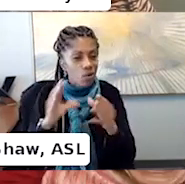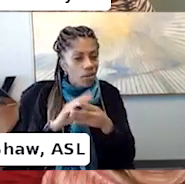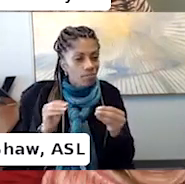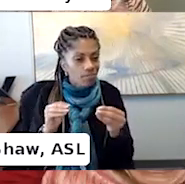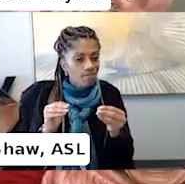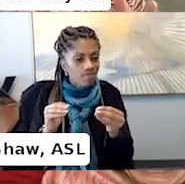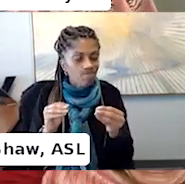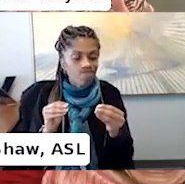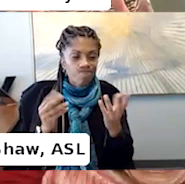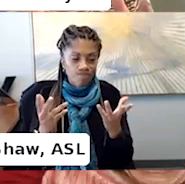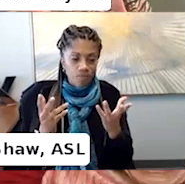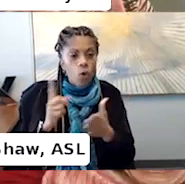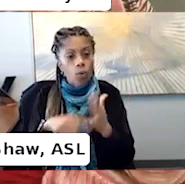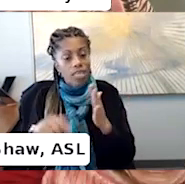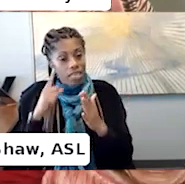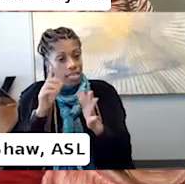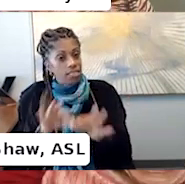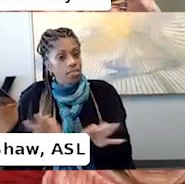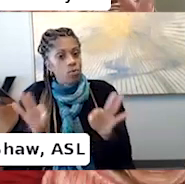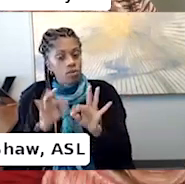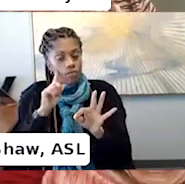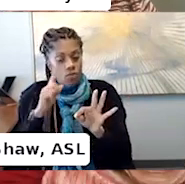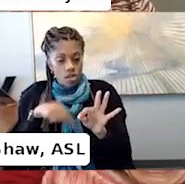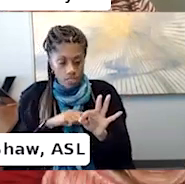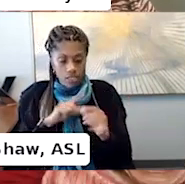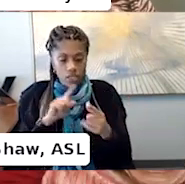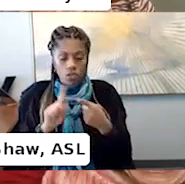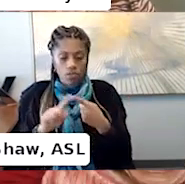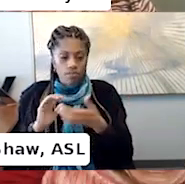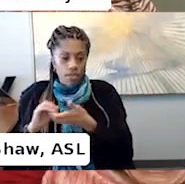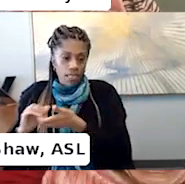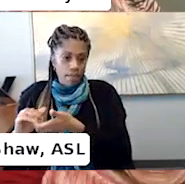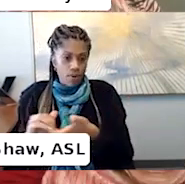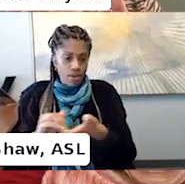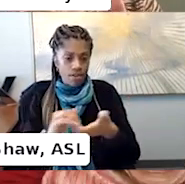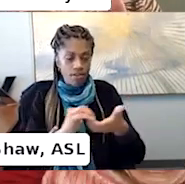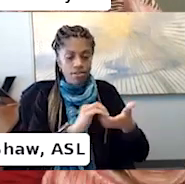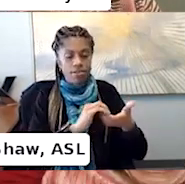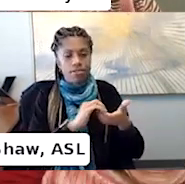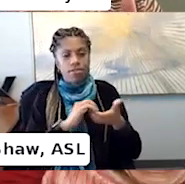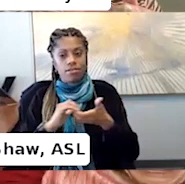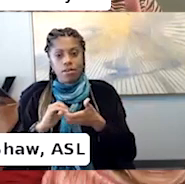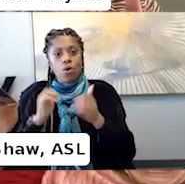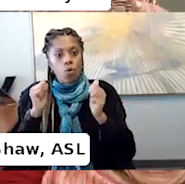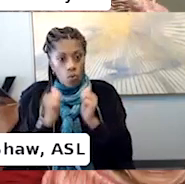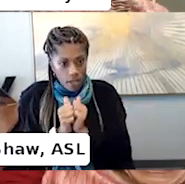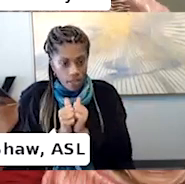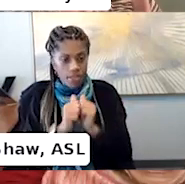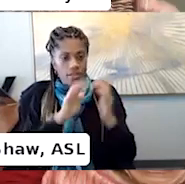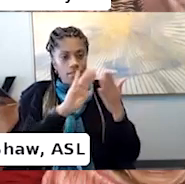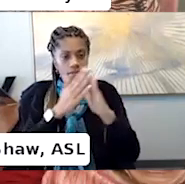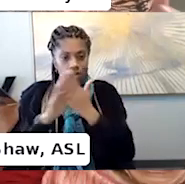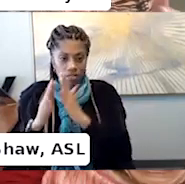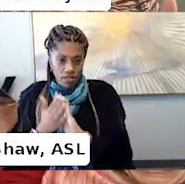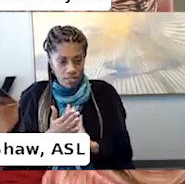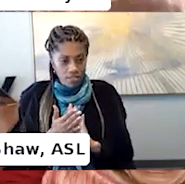working within this space. And we think it's very important for us to collaborate with them in communities. How can we